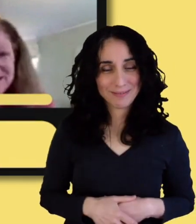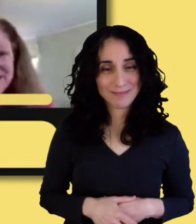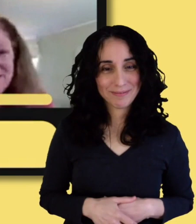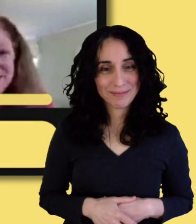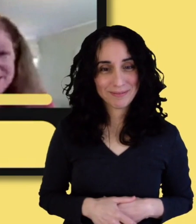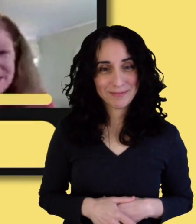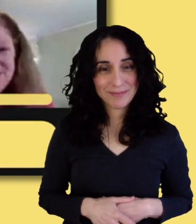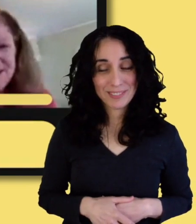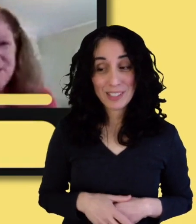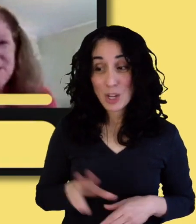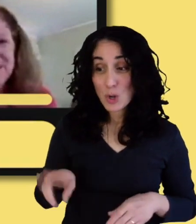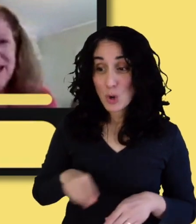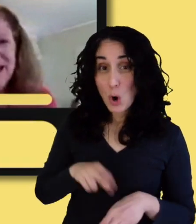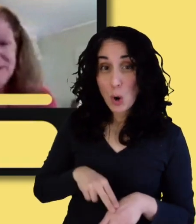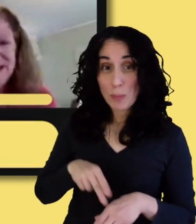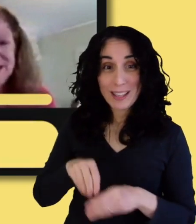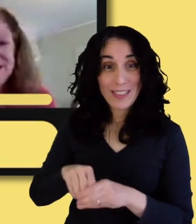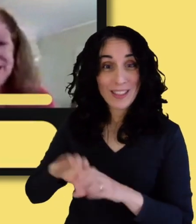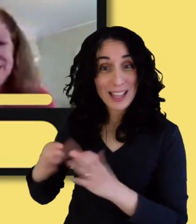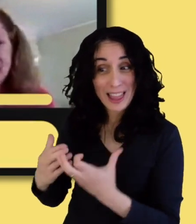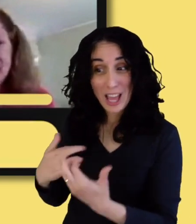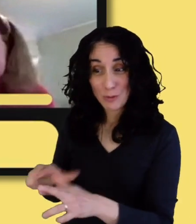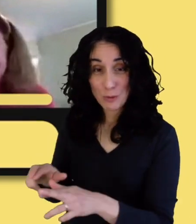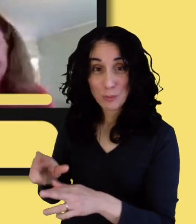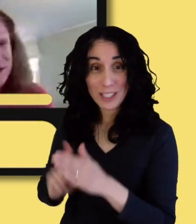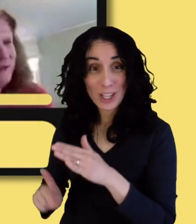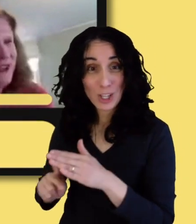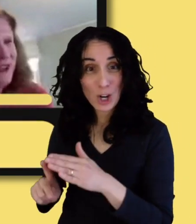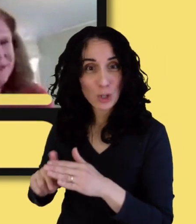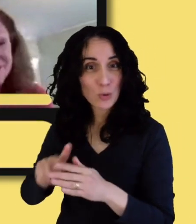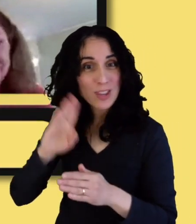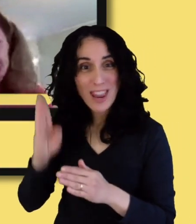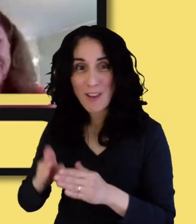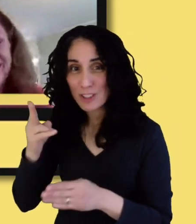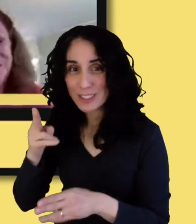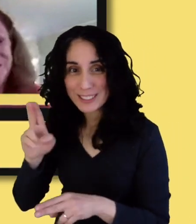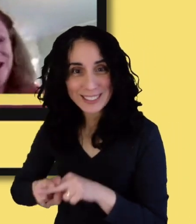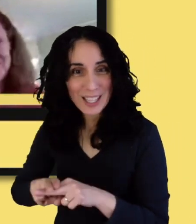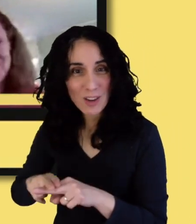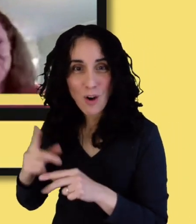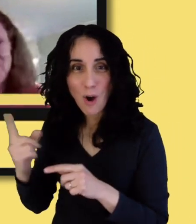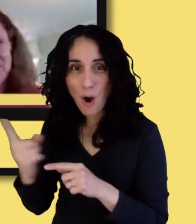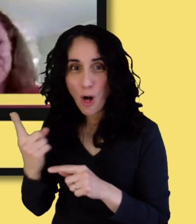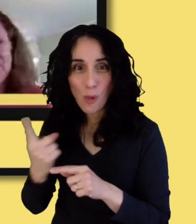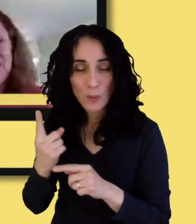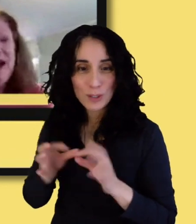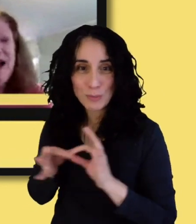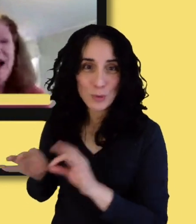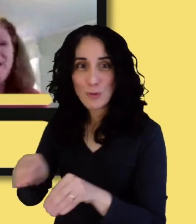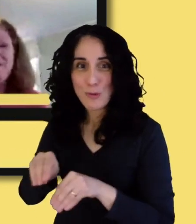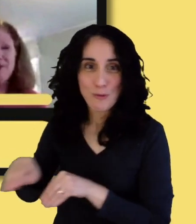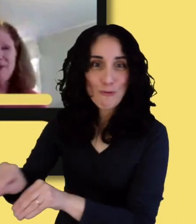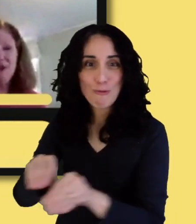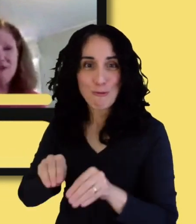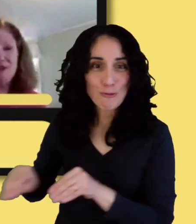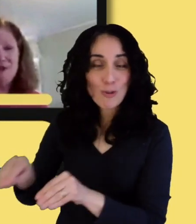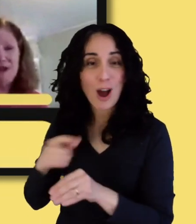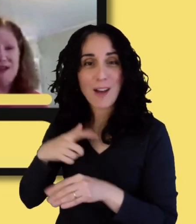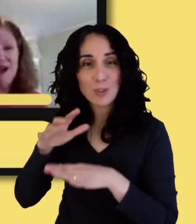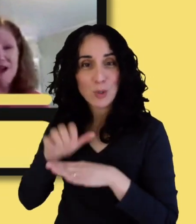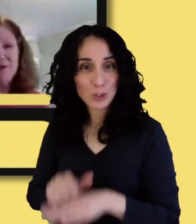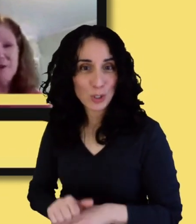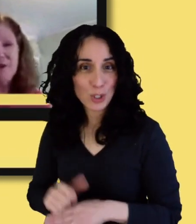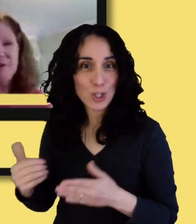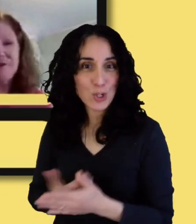I'm missing the number of steps I normally get because as a kindergarten teacher, you never sit and you're constantly Mm. moving. So I'm having to adjust